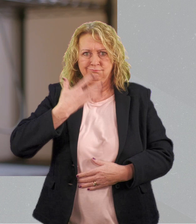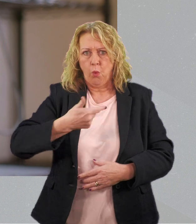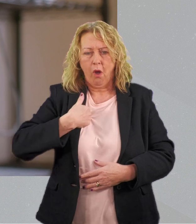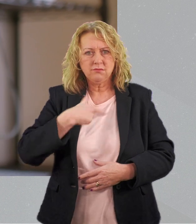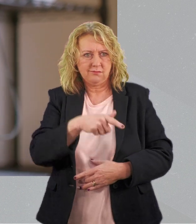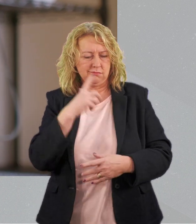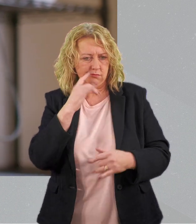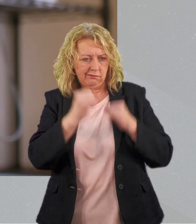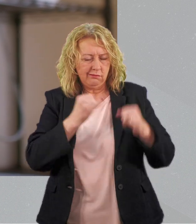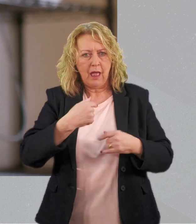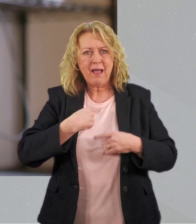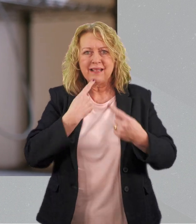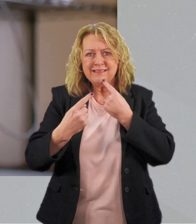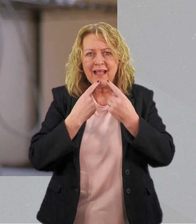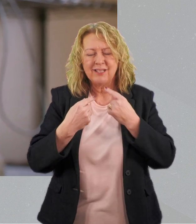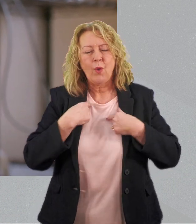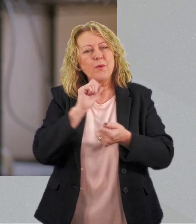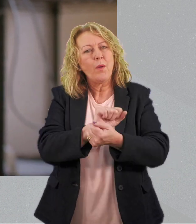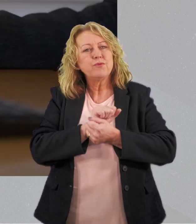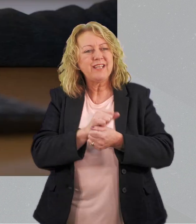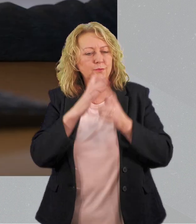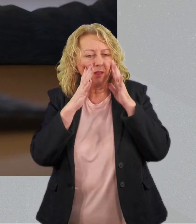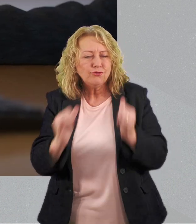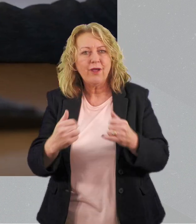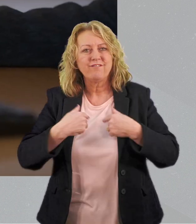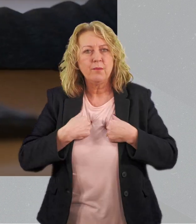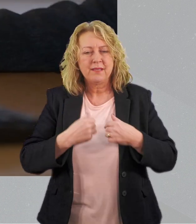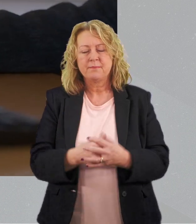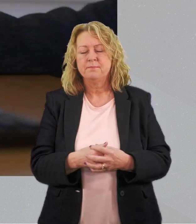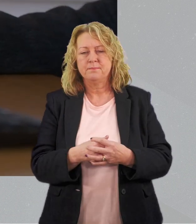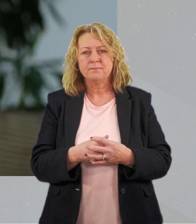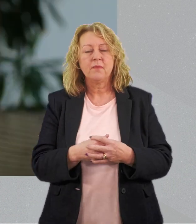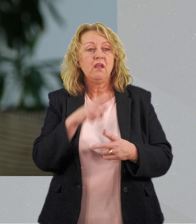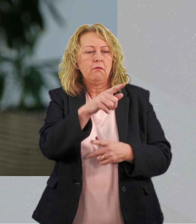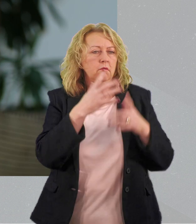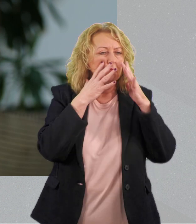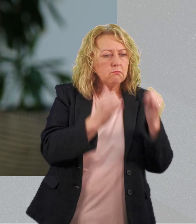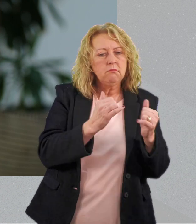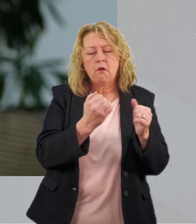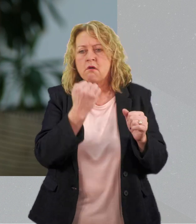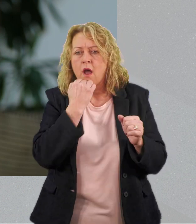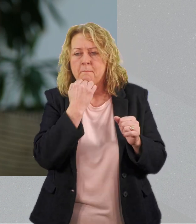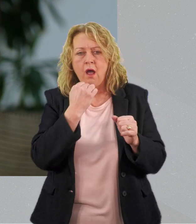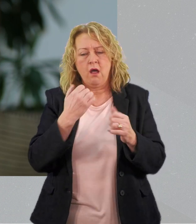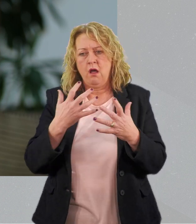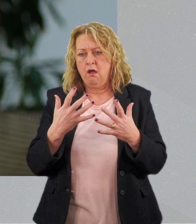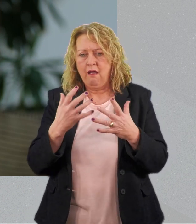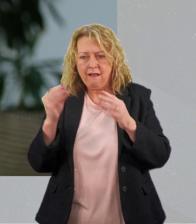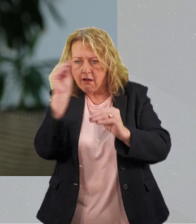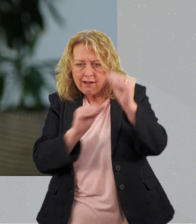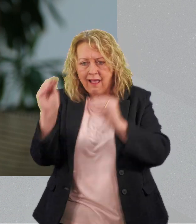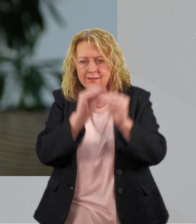own data, and I know that that will be checked by good people. They check the numbers, they do